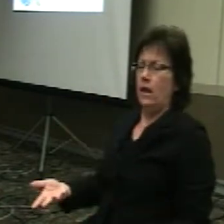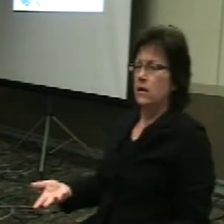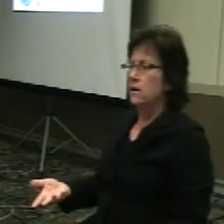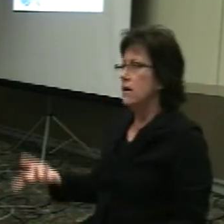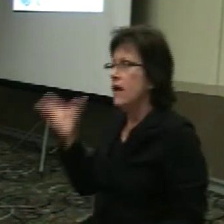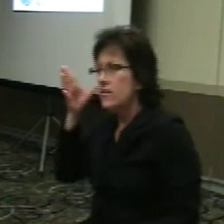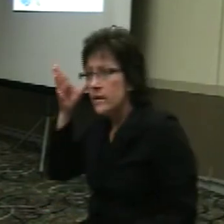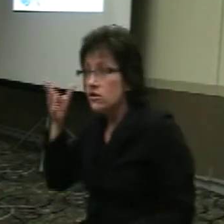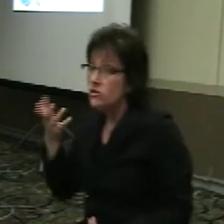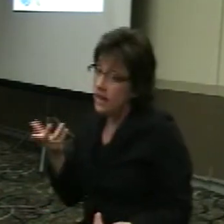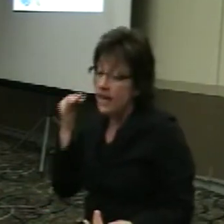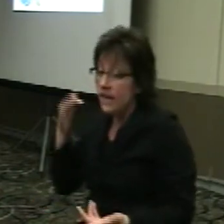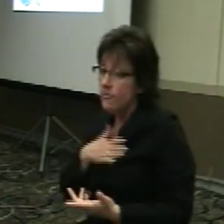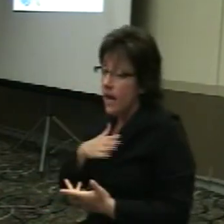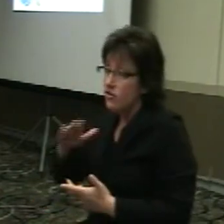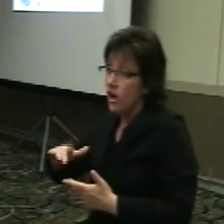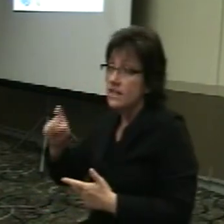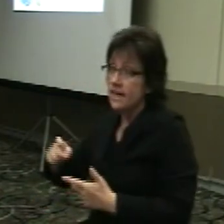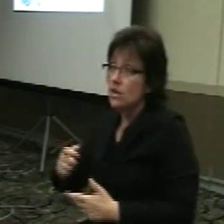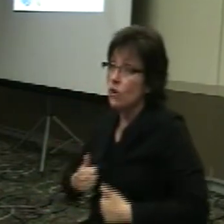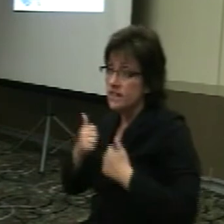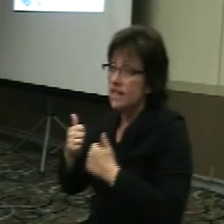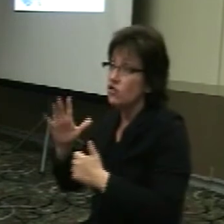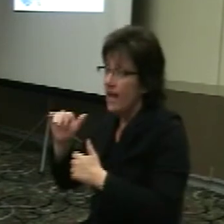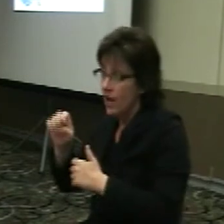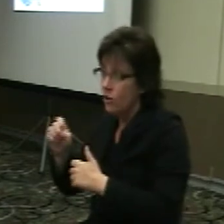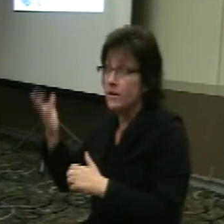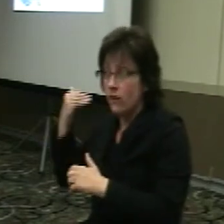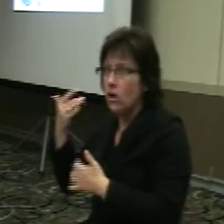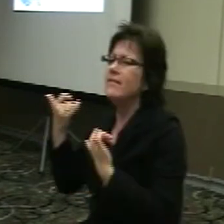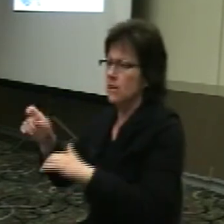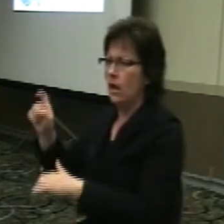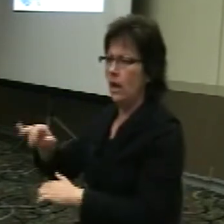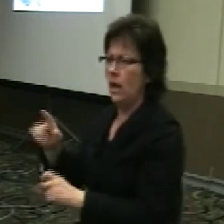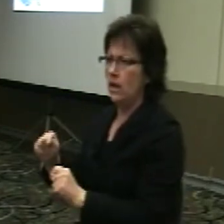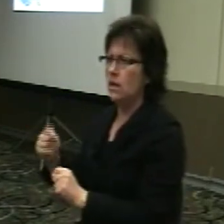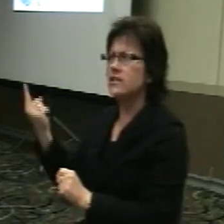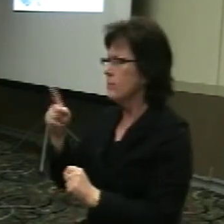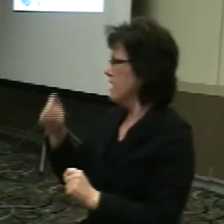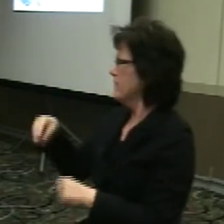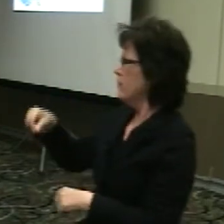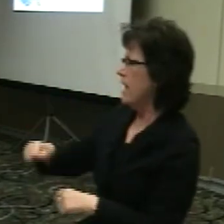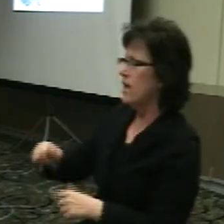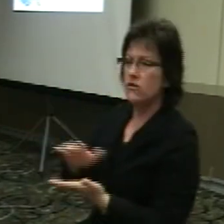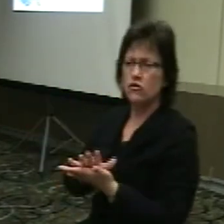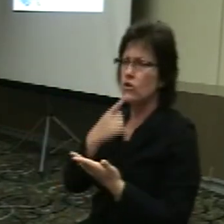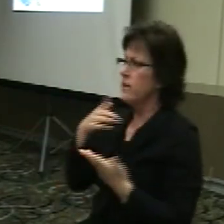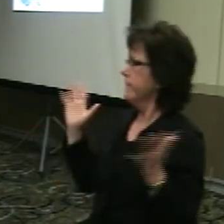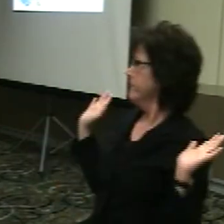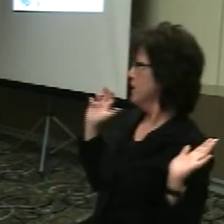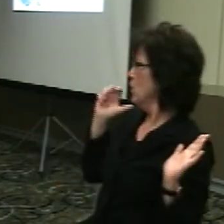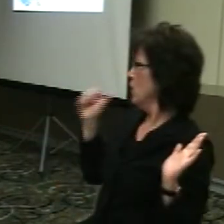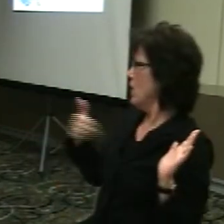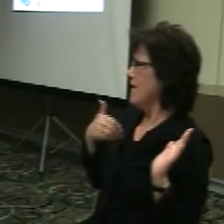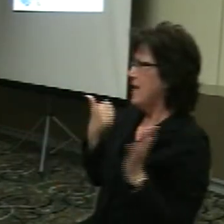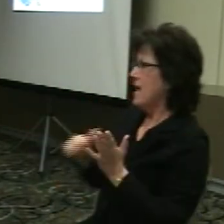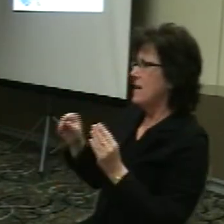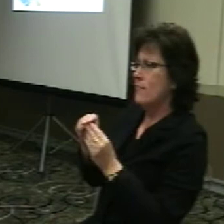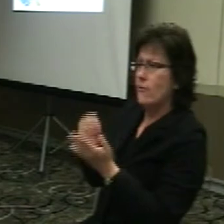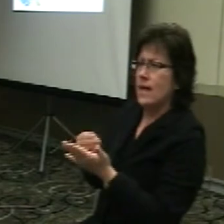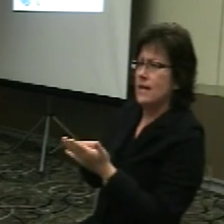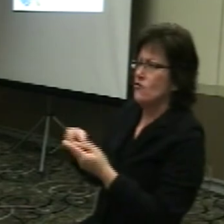And the parents are going, if my child needed residential care before, they still need residential care. Somebody's got to pay for this, and the school is saying, we don't have any money to pay